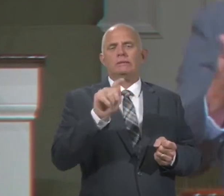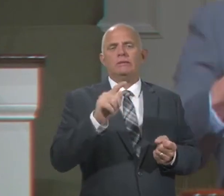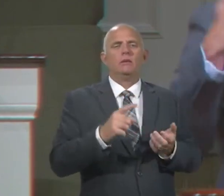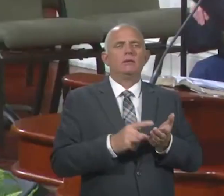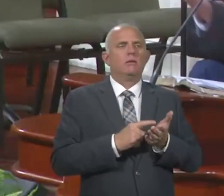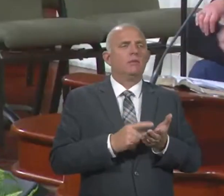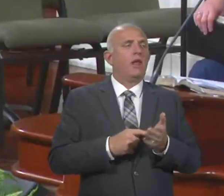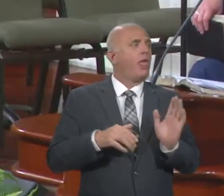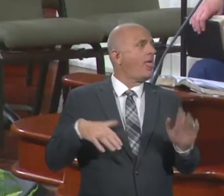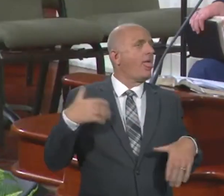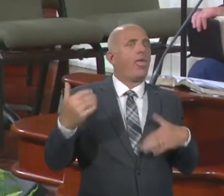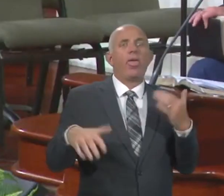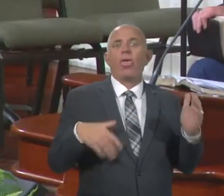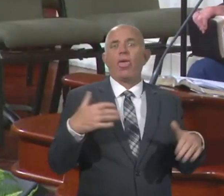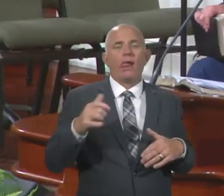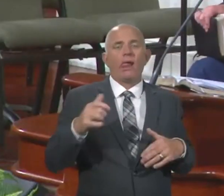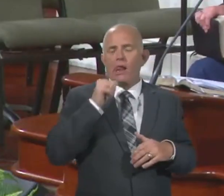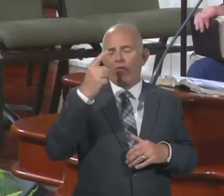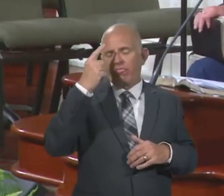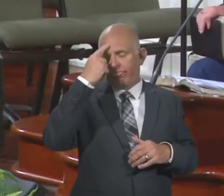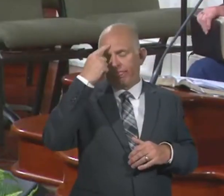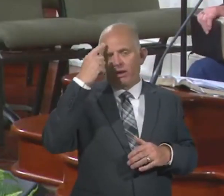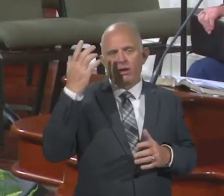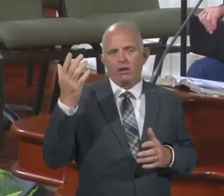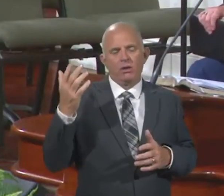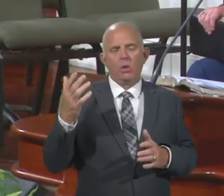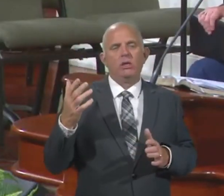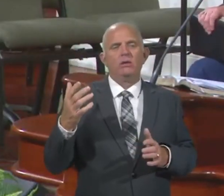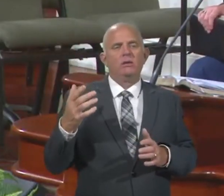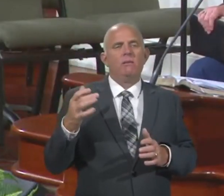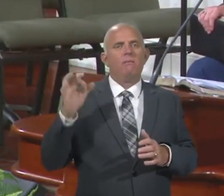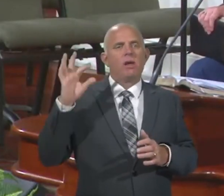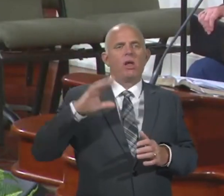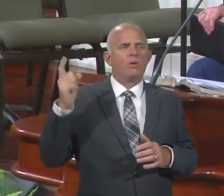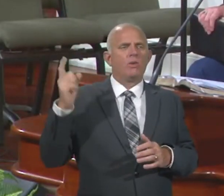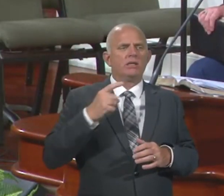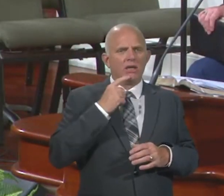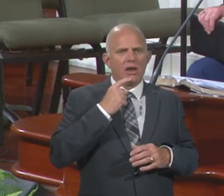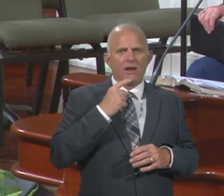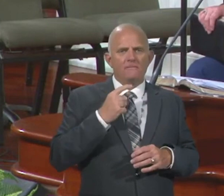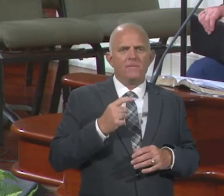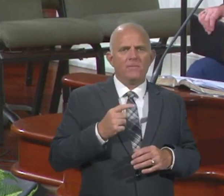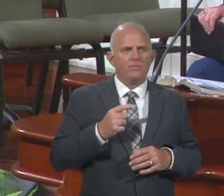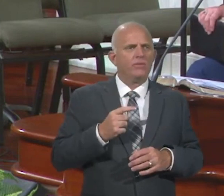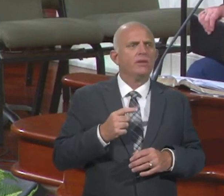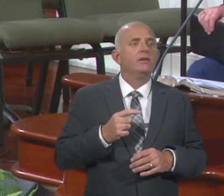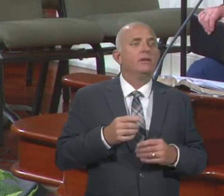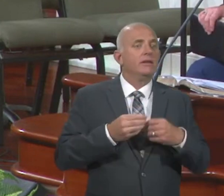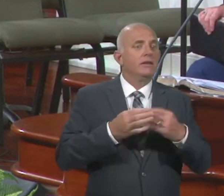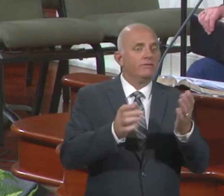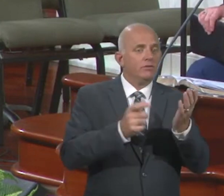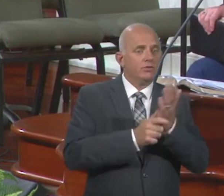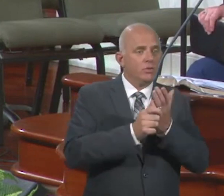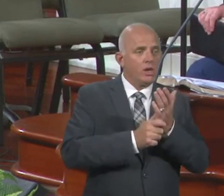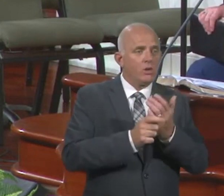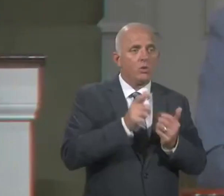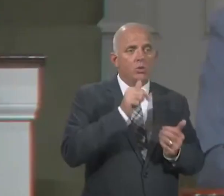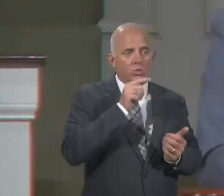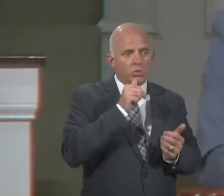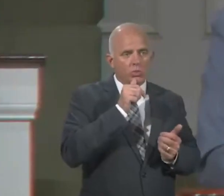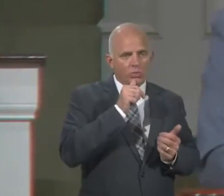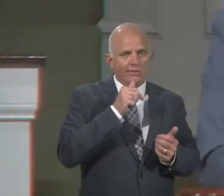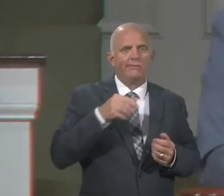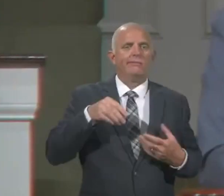through life and not even think about it. Pastor likes to say that who gives out tracts? Those who have